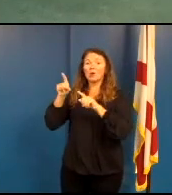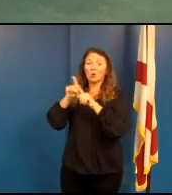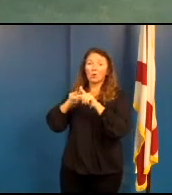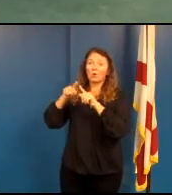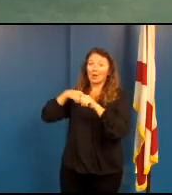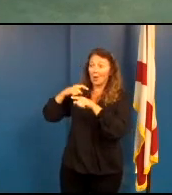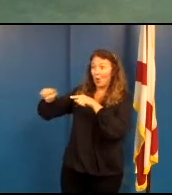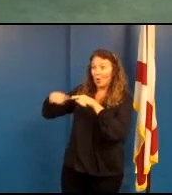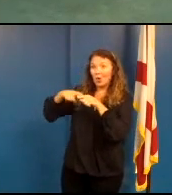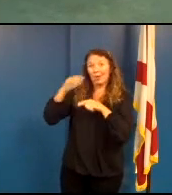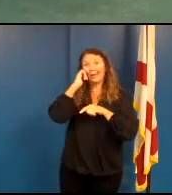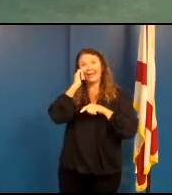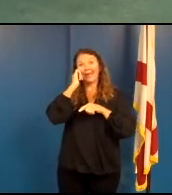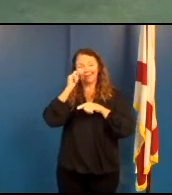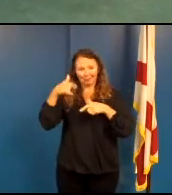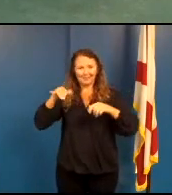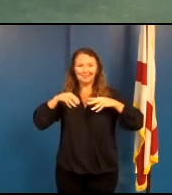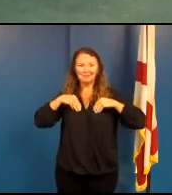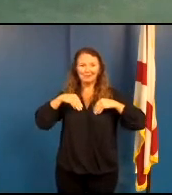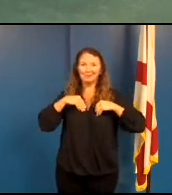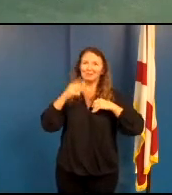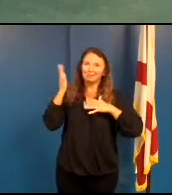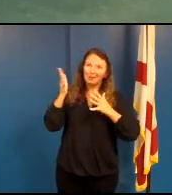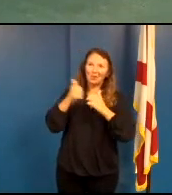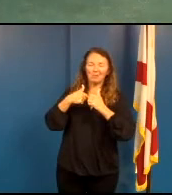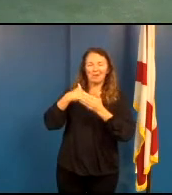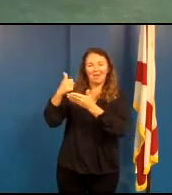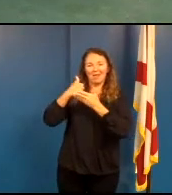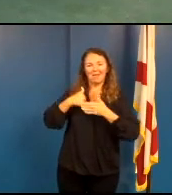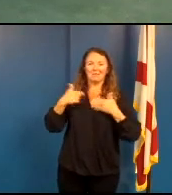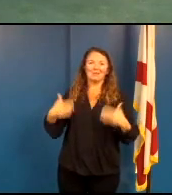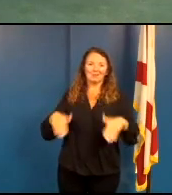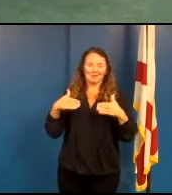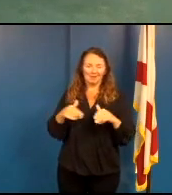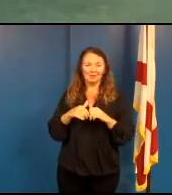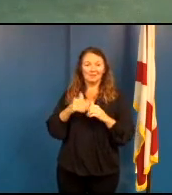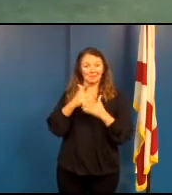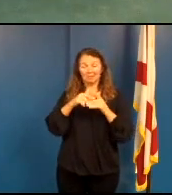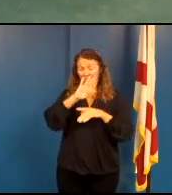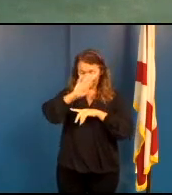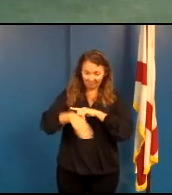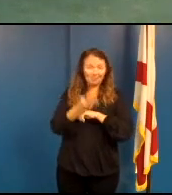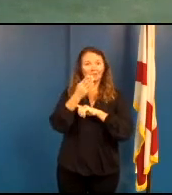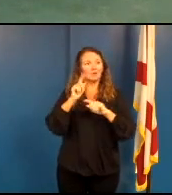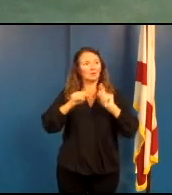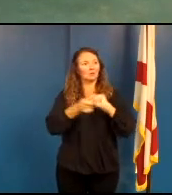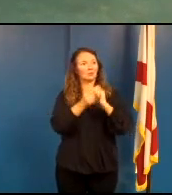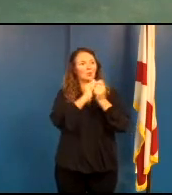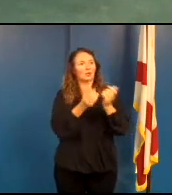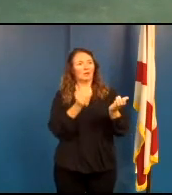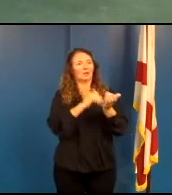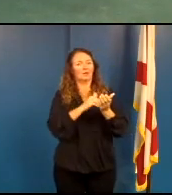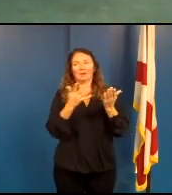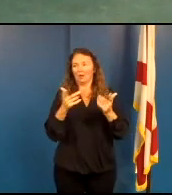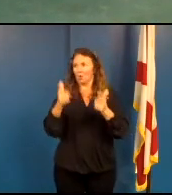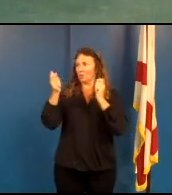talking to me on a daily basis on issues. It's been very helpful. As you know, things happen overnight very quickly. And